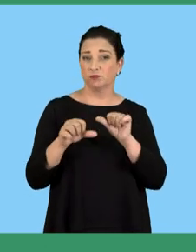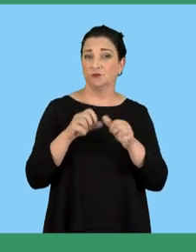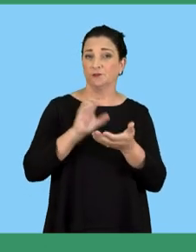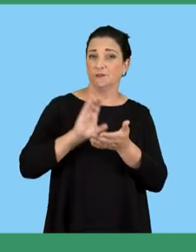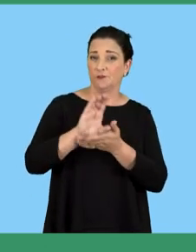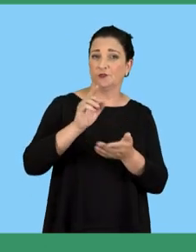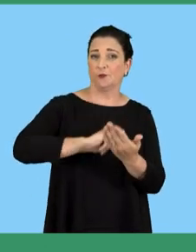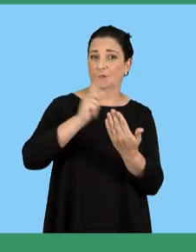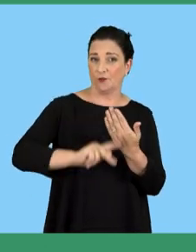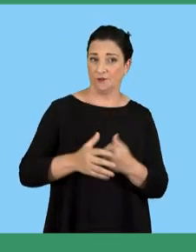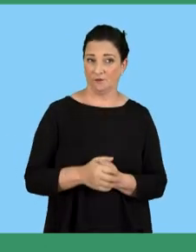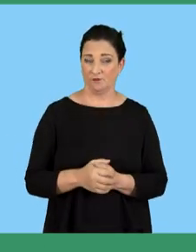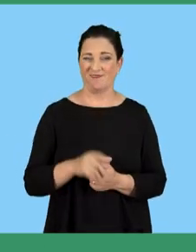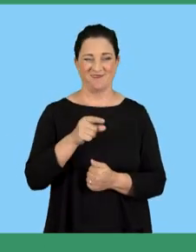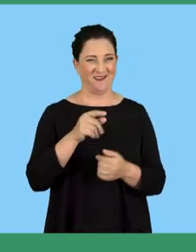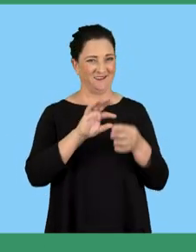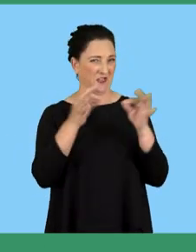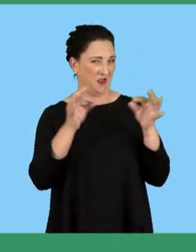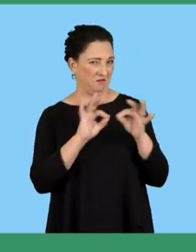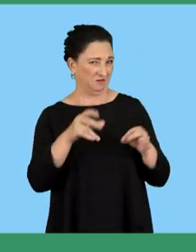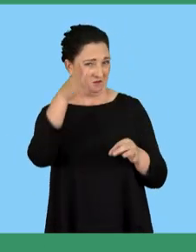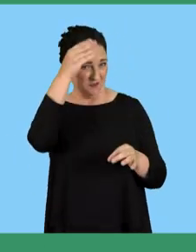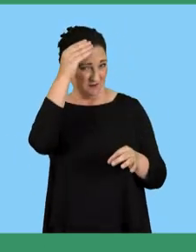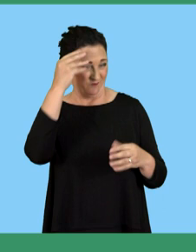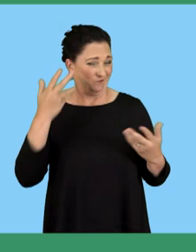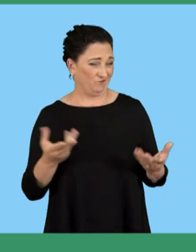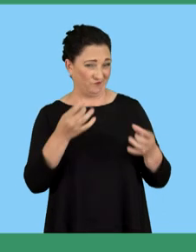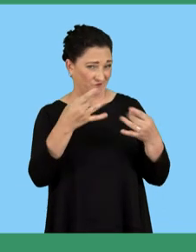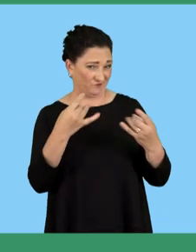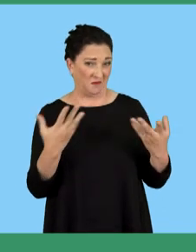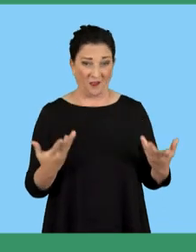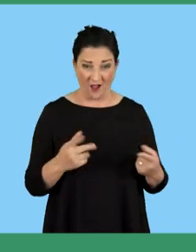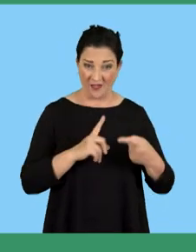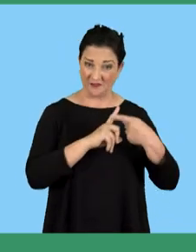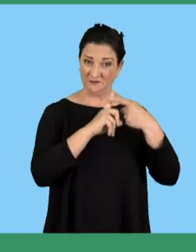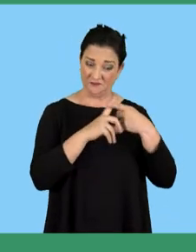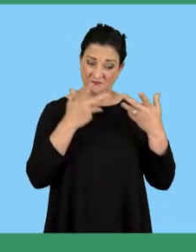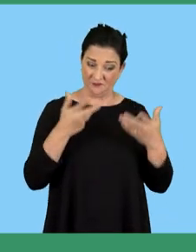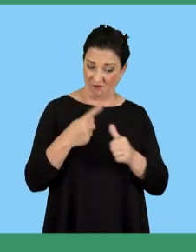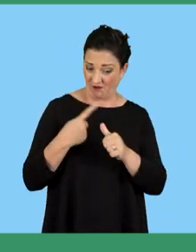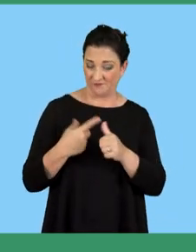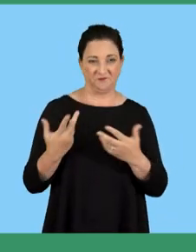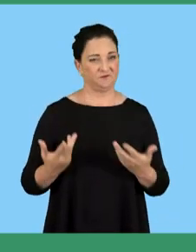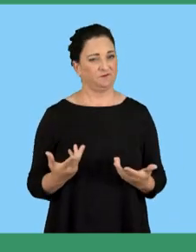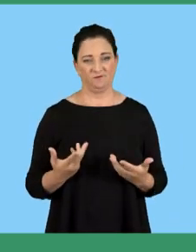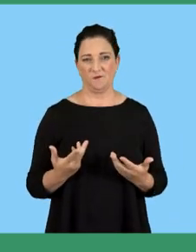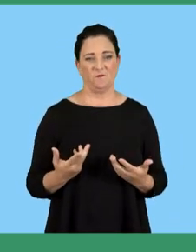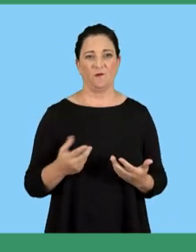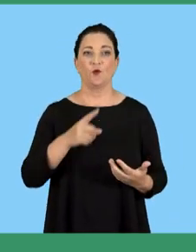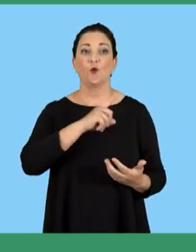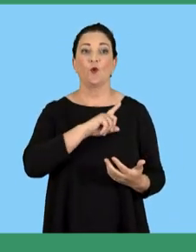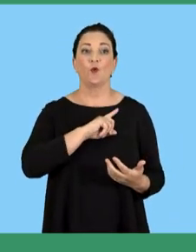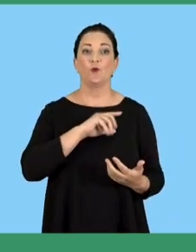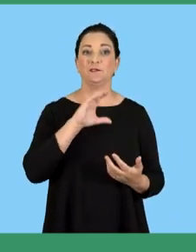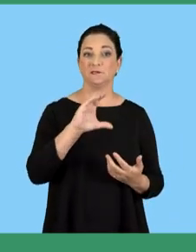in the community. Now, that information doesn't give us any advantage to the CSR, because the aim